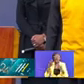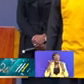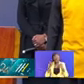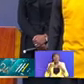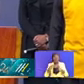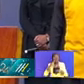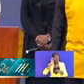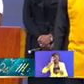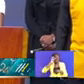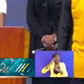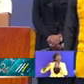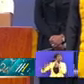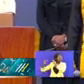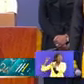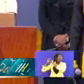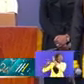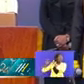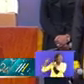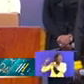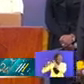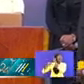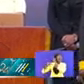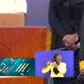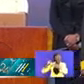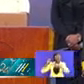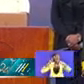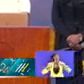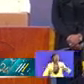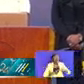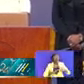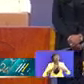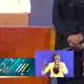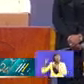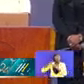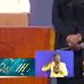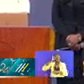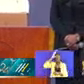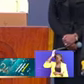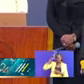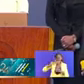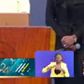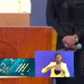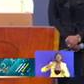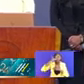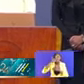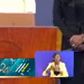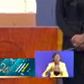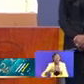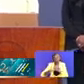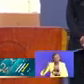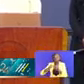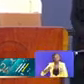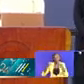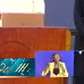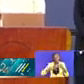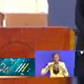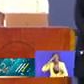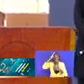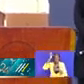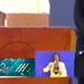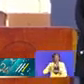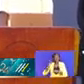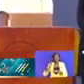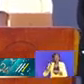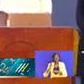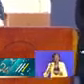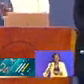generation because you sit in the generation of the fathers after you there is a generation where my father is Apostle